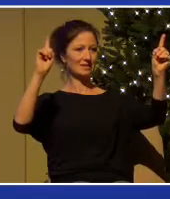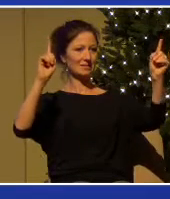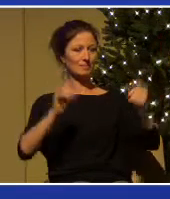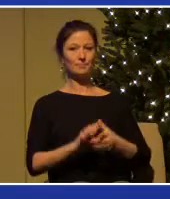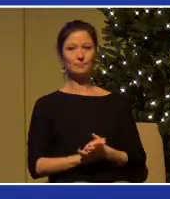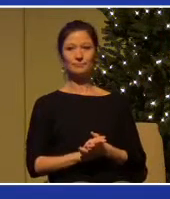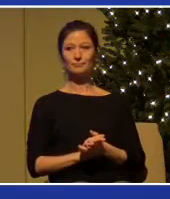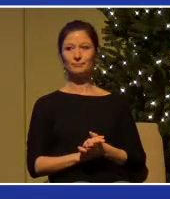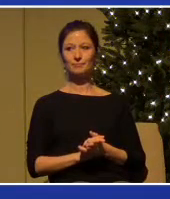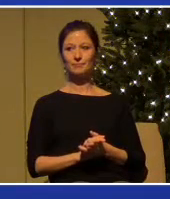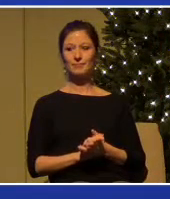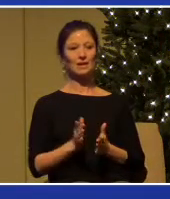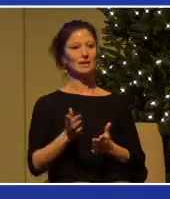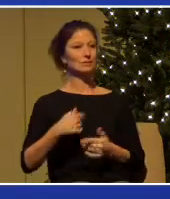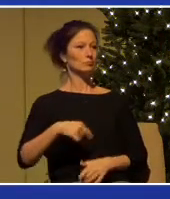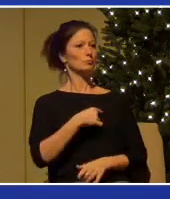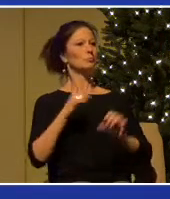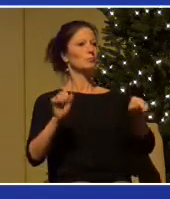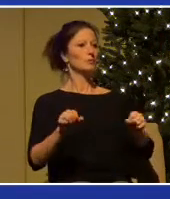Father God,